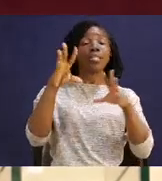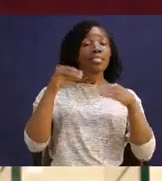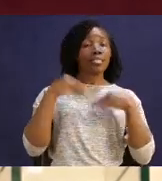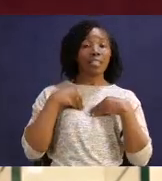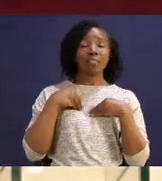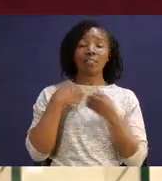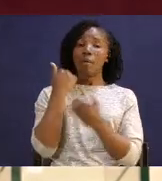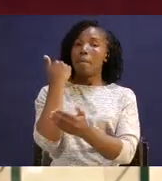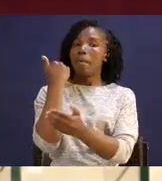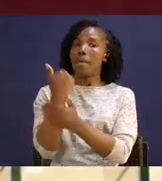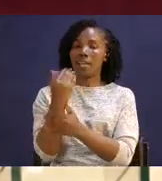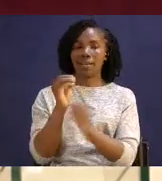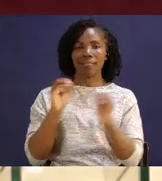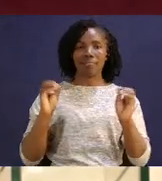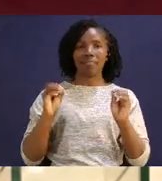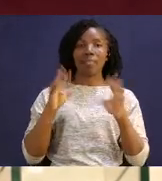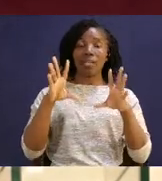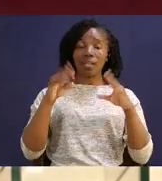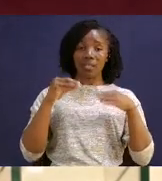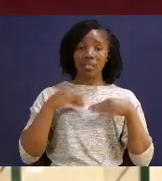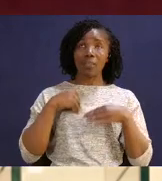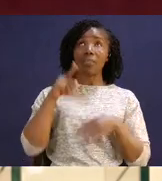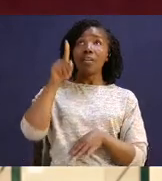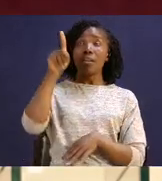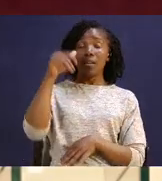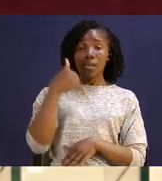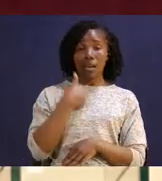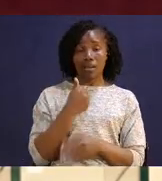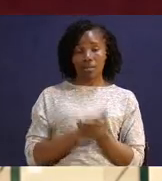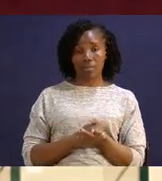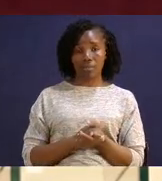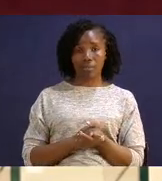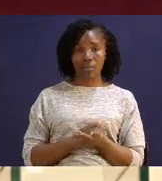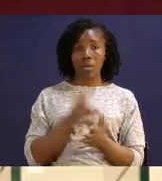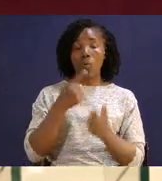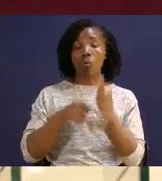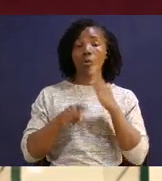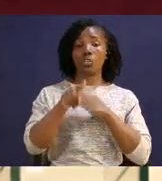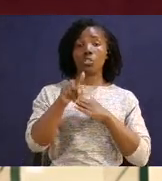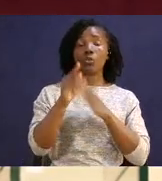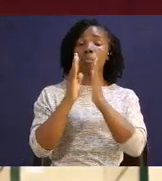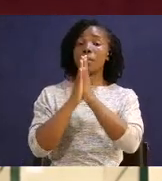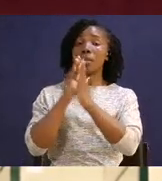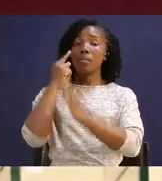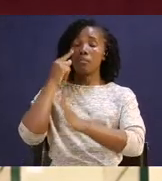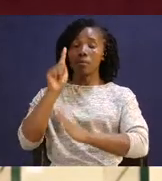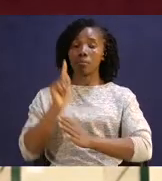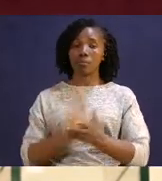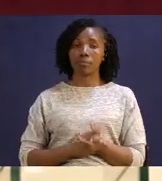Him. Receive. He already has what you are asking for.